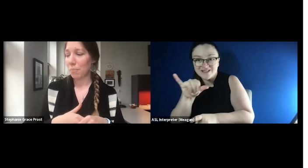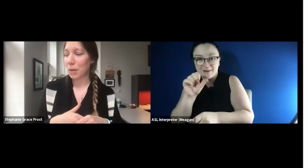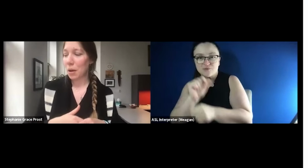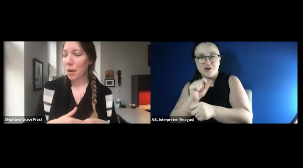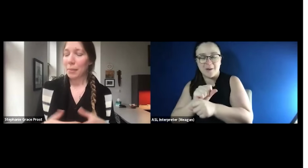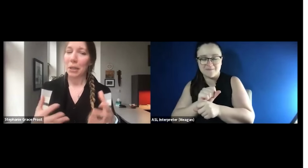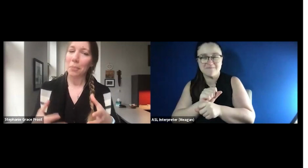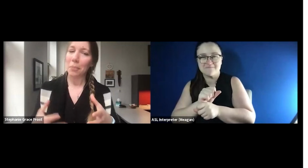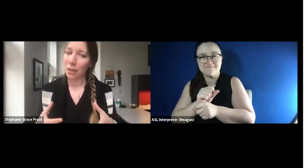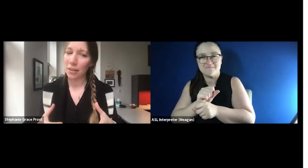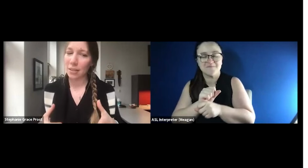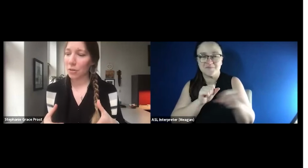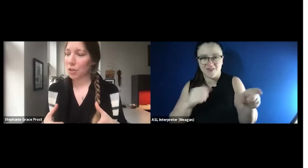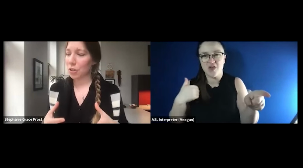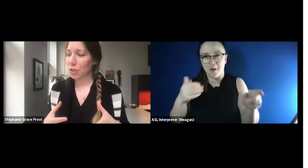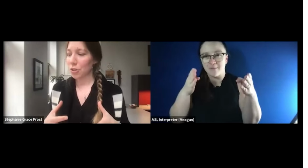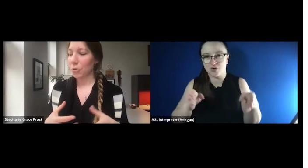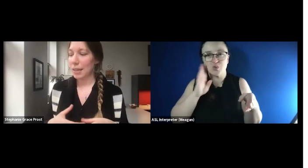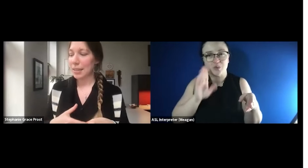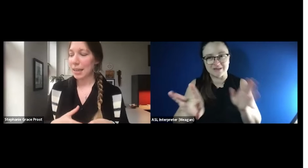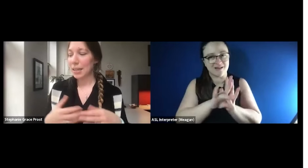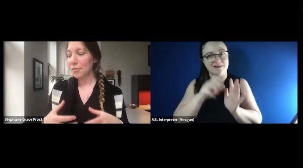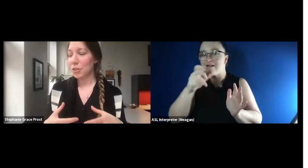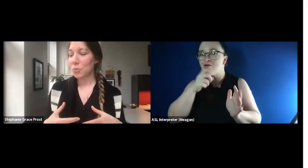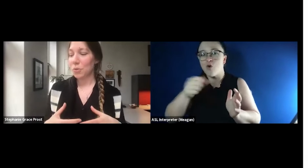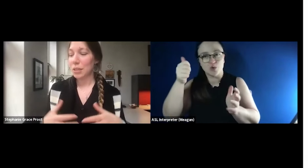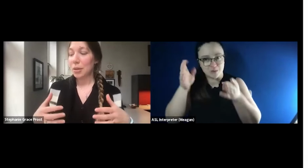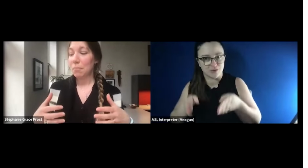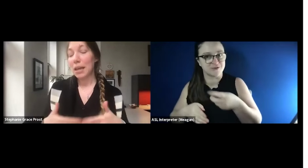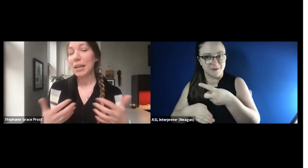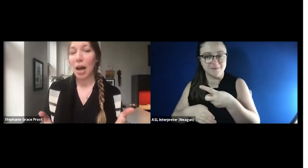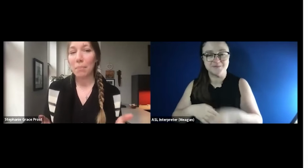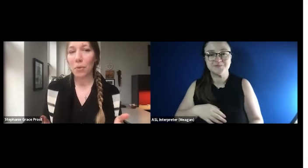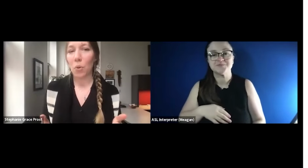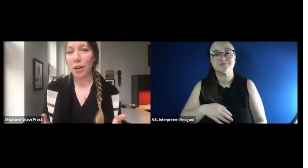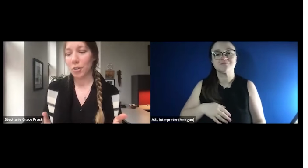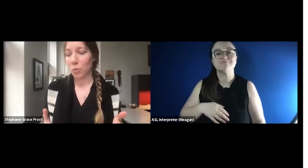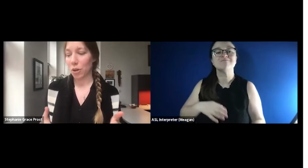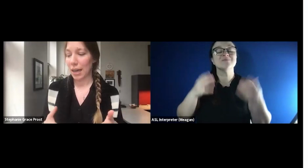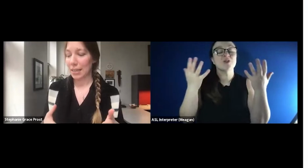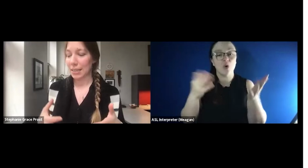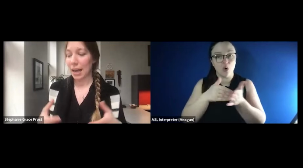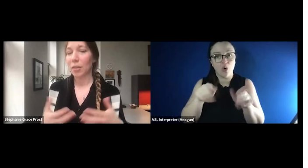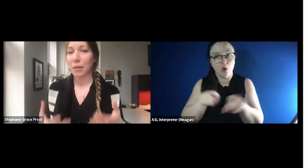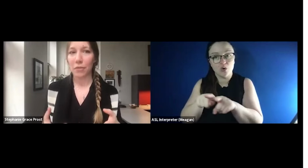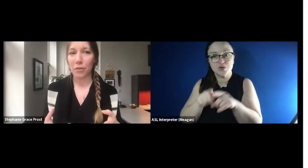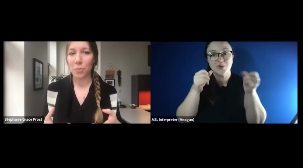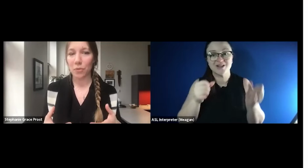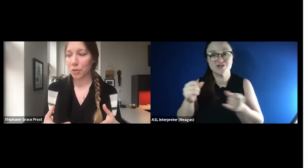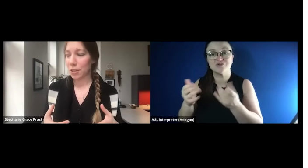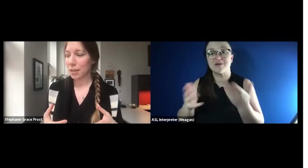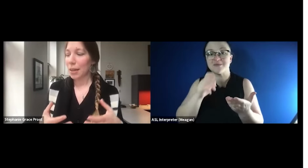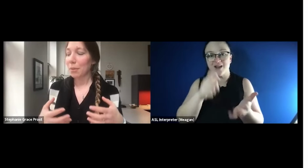that role. But an important consideration too is that individuals may not be required to work as an element